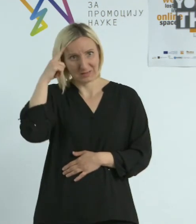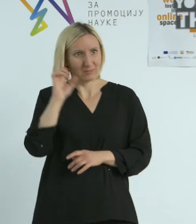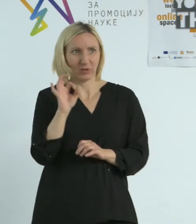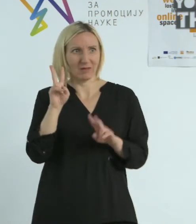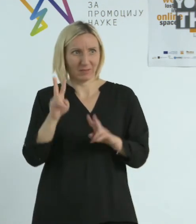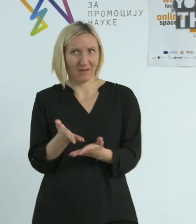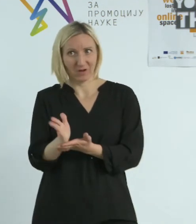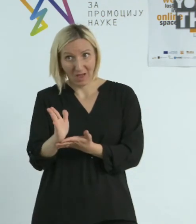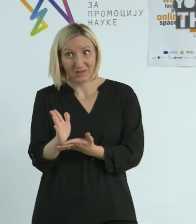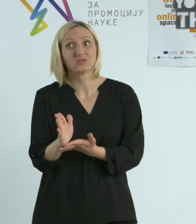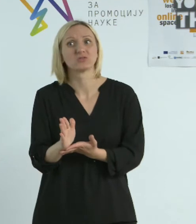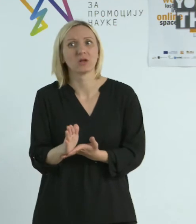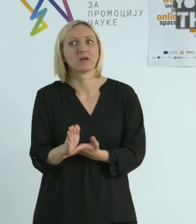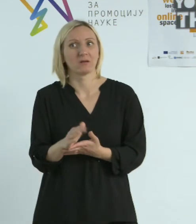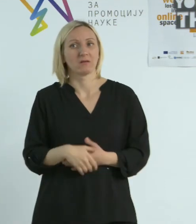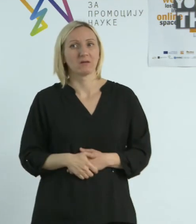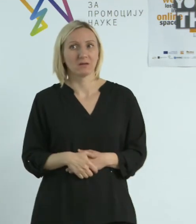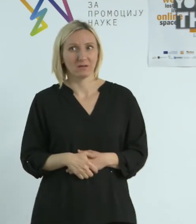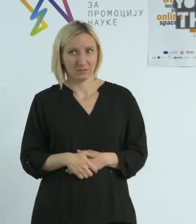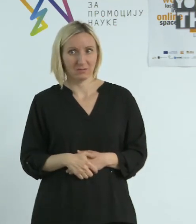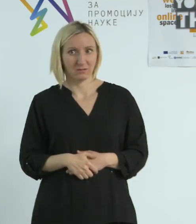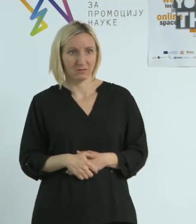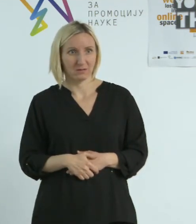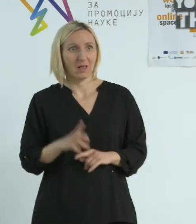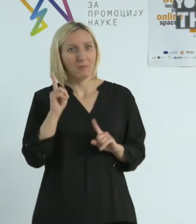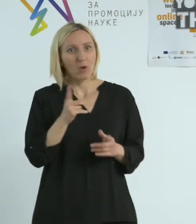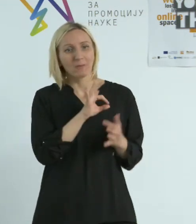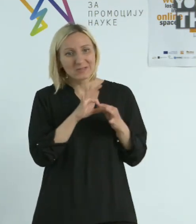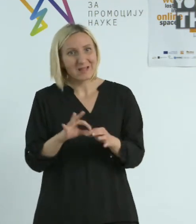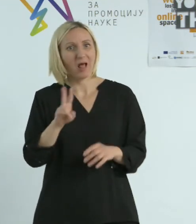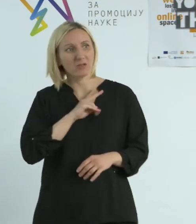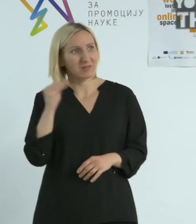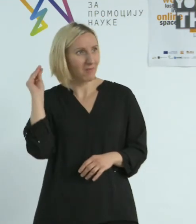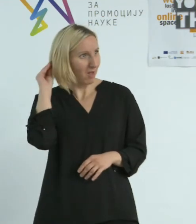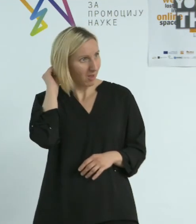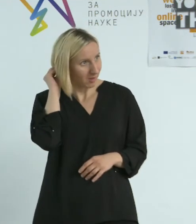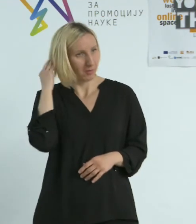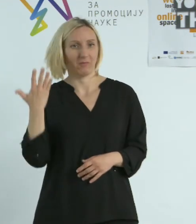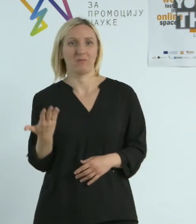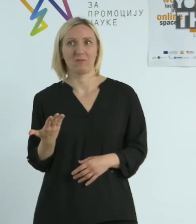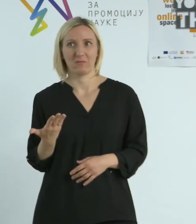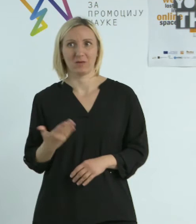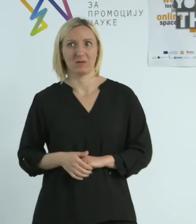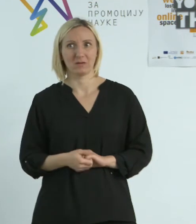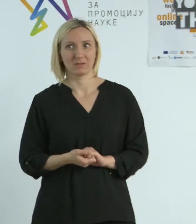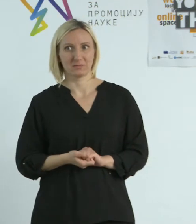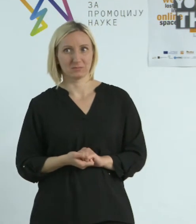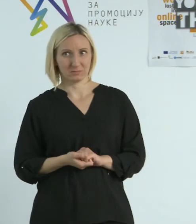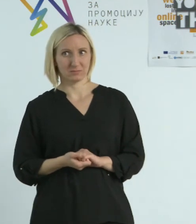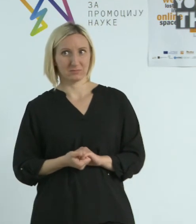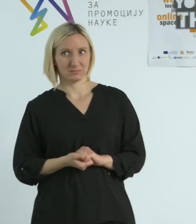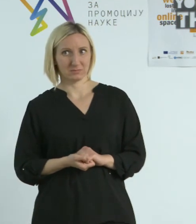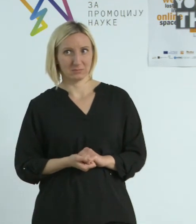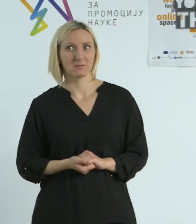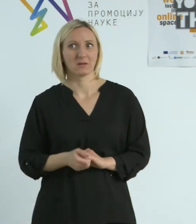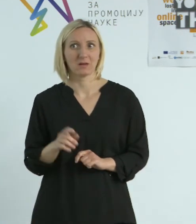way. And it's something that we all the time have on our minds. Maybe not for you in the other countries, but in Croatia. So we are still